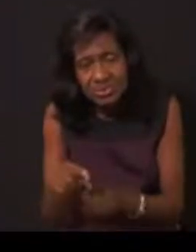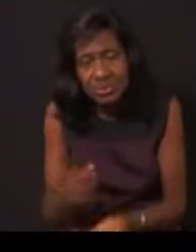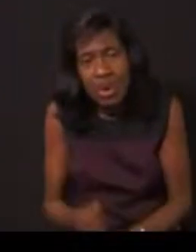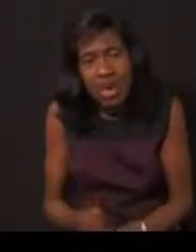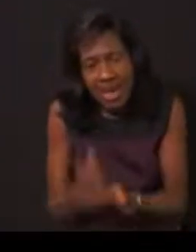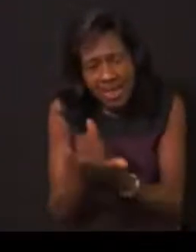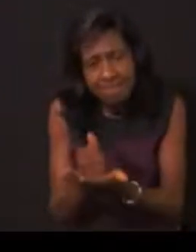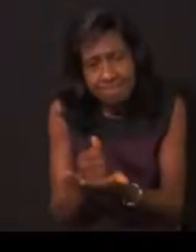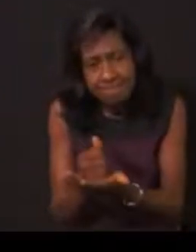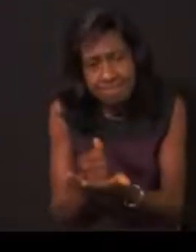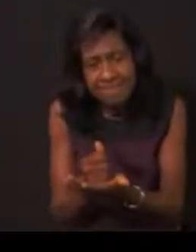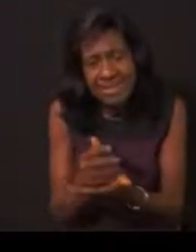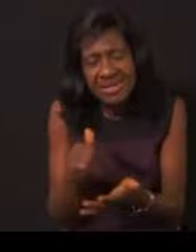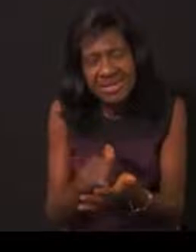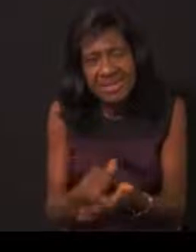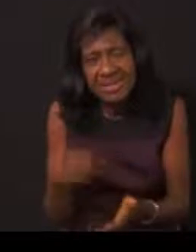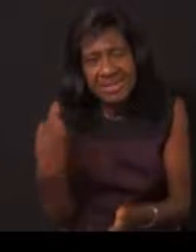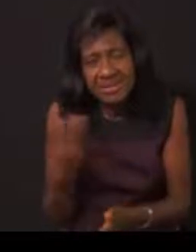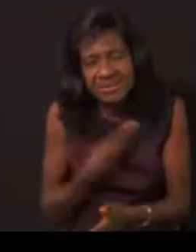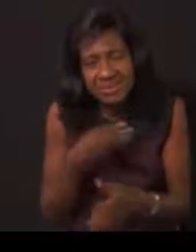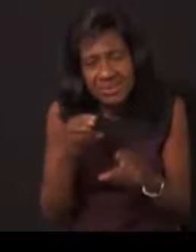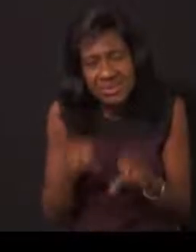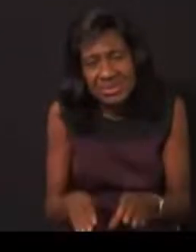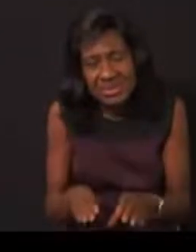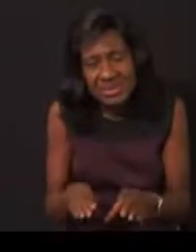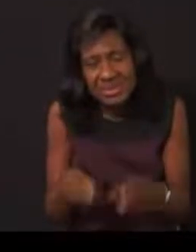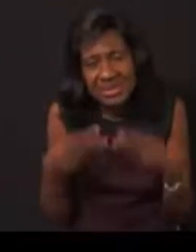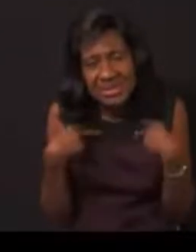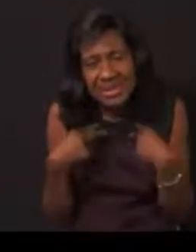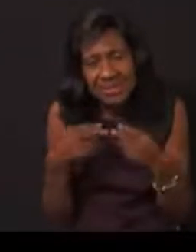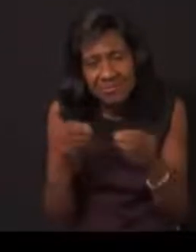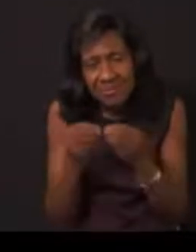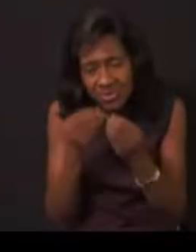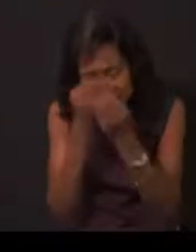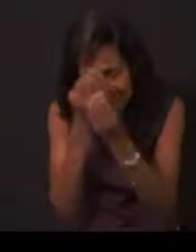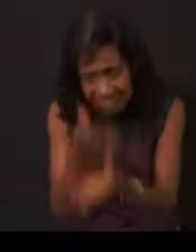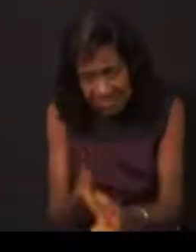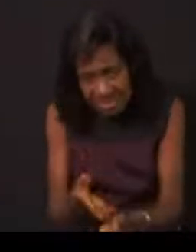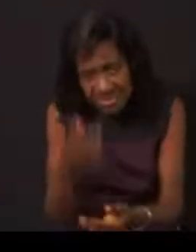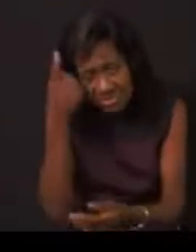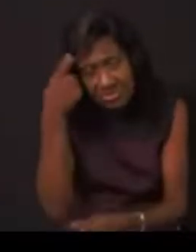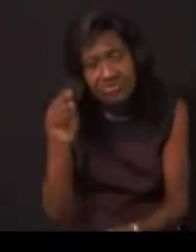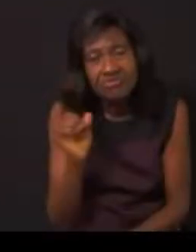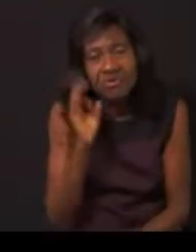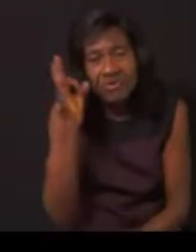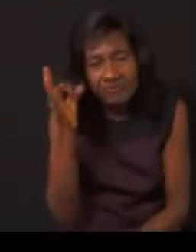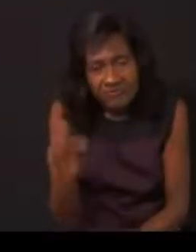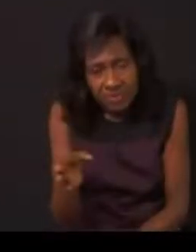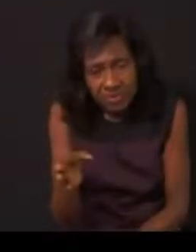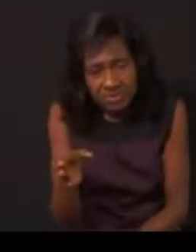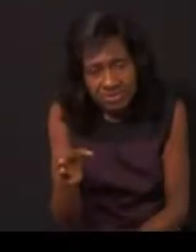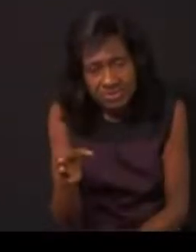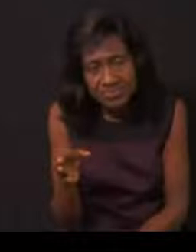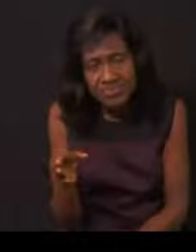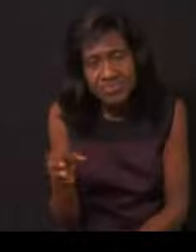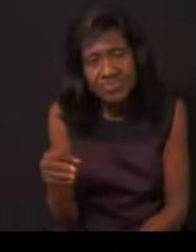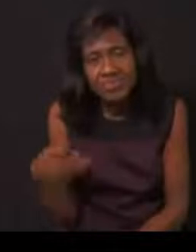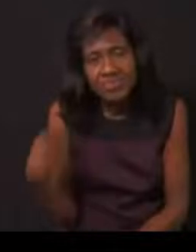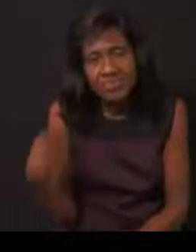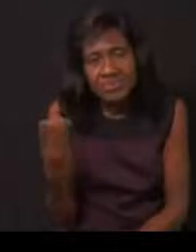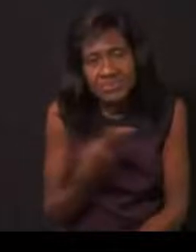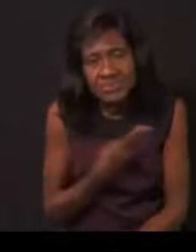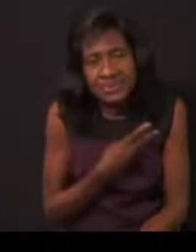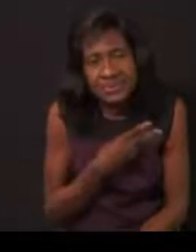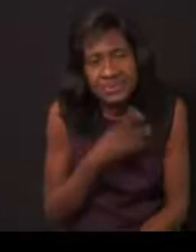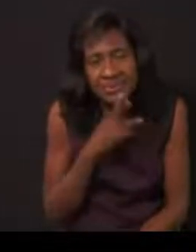make more informed decision at cabinet in order to move ourselves forward. So we are realizing those gaps, we're putting the skill sets